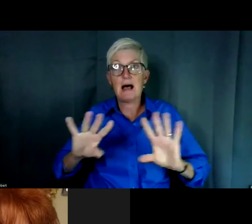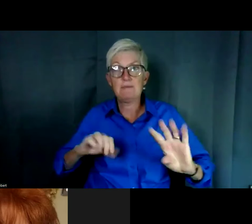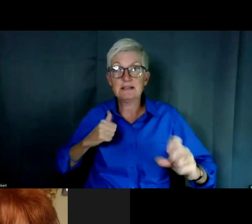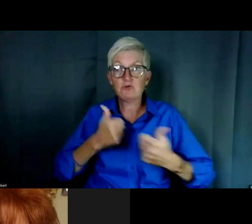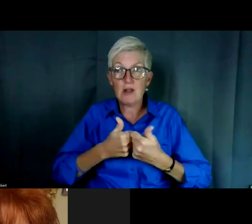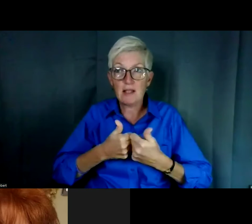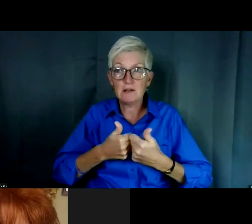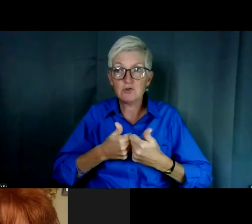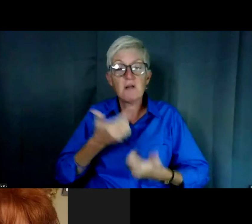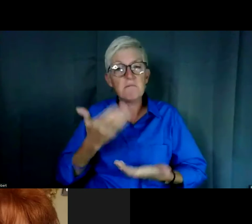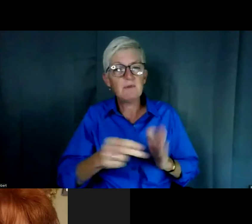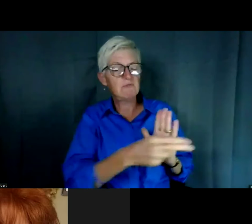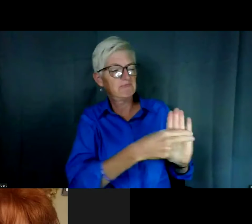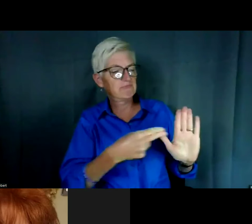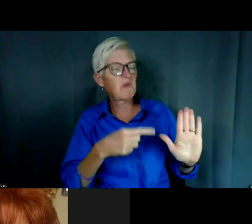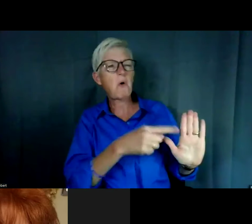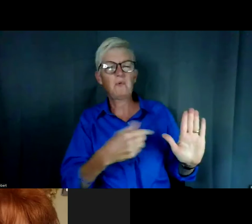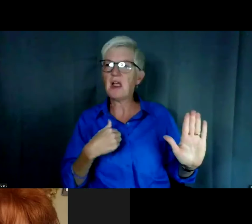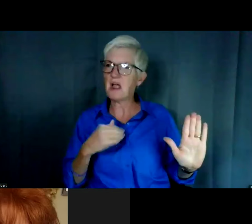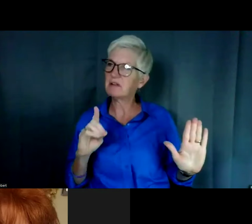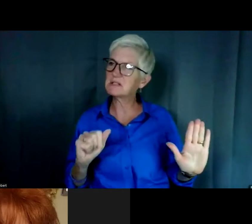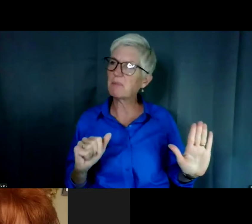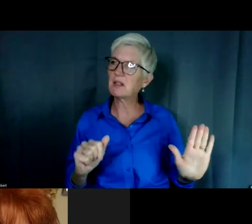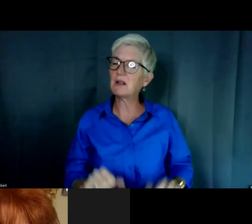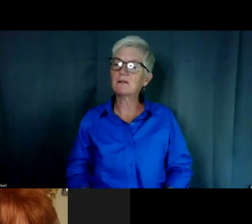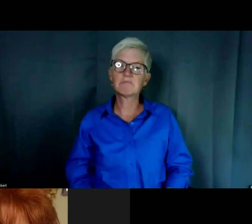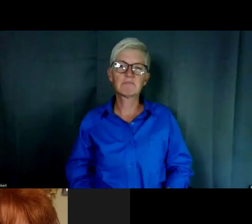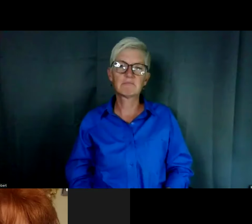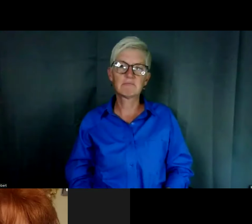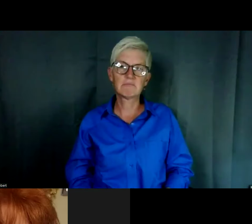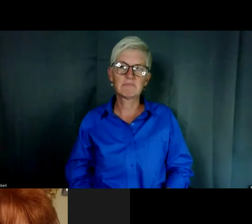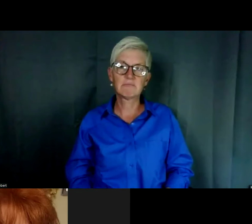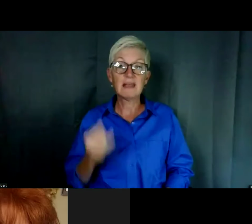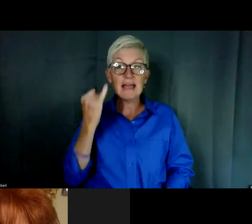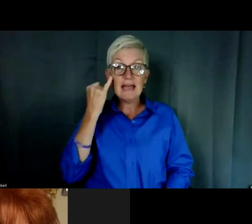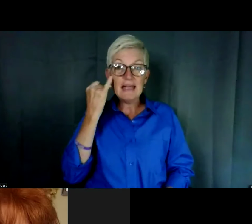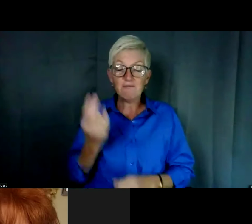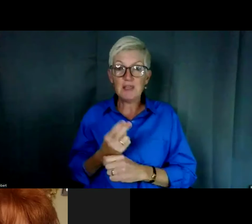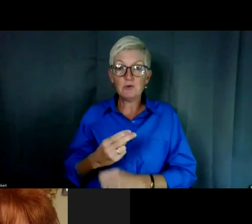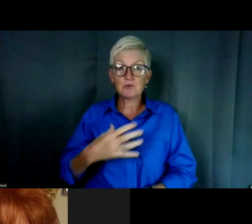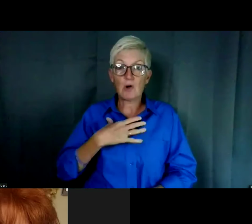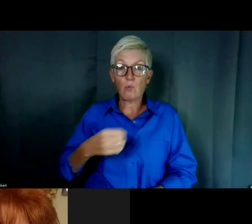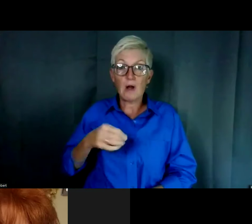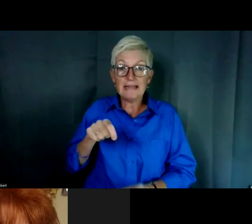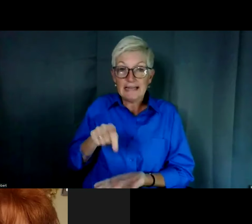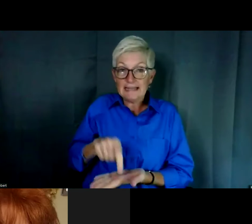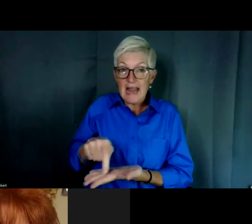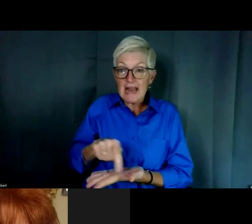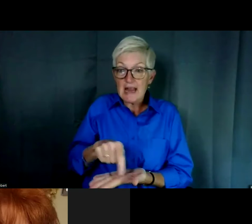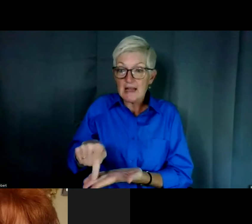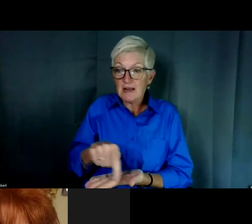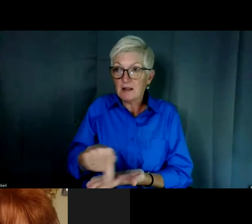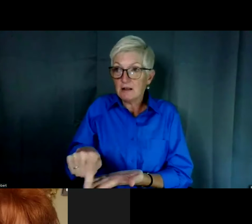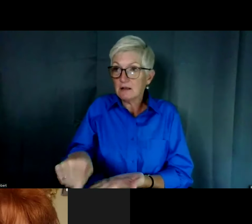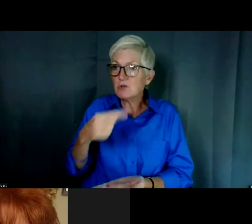might label them as having a disability. If somebody has a white cane, you might understand that they're visually impaired